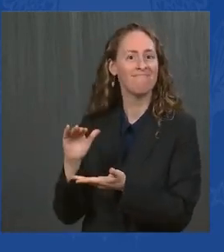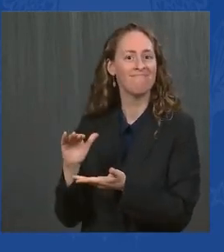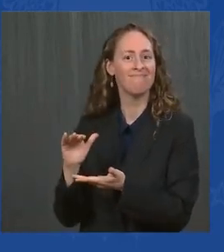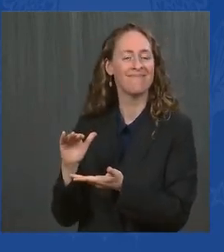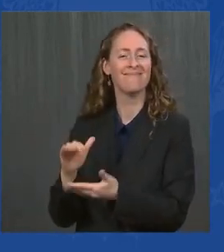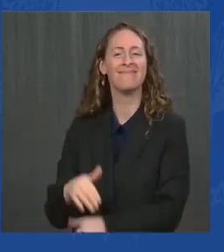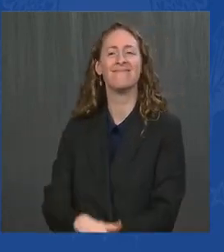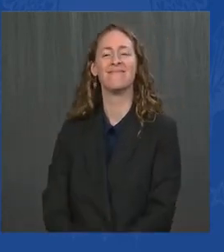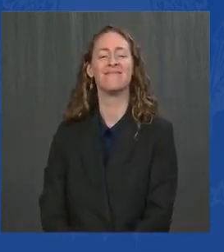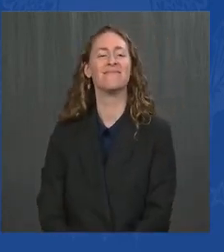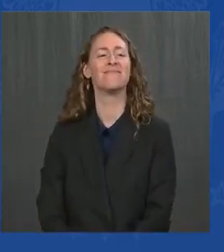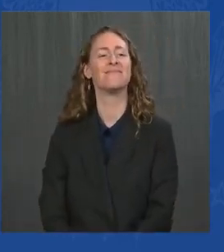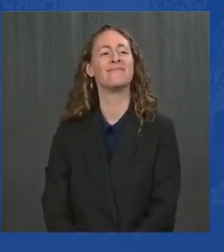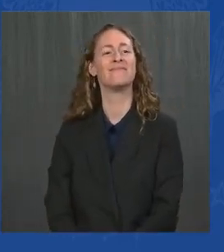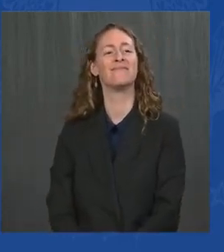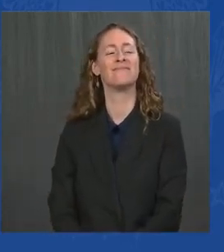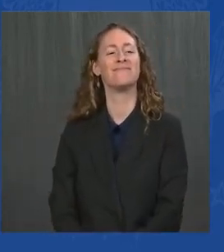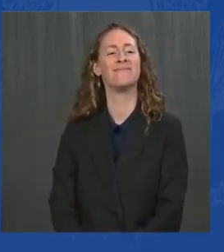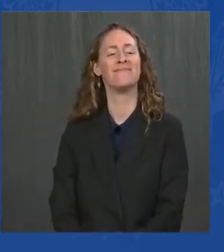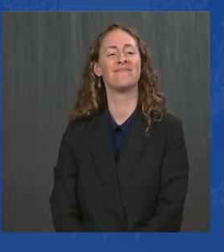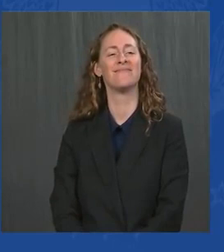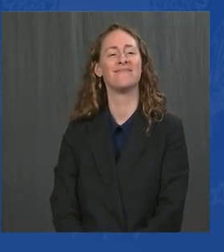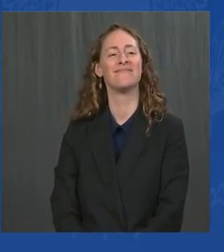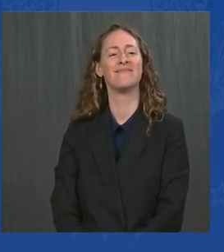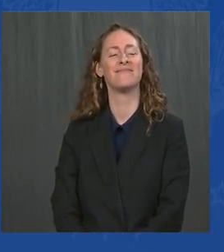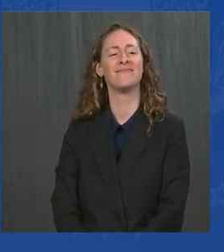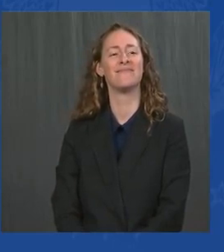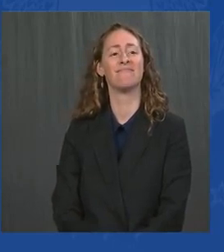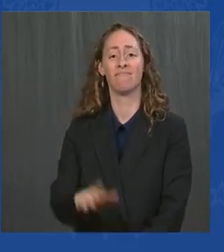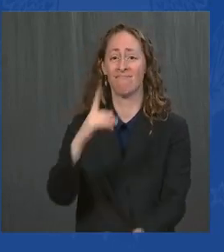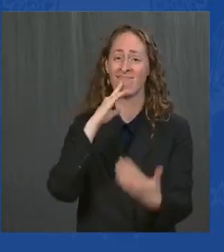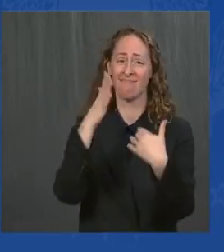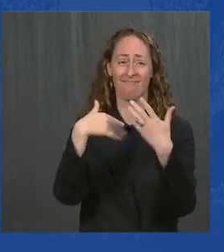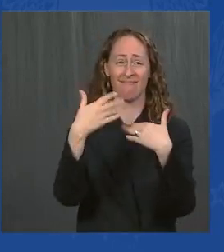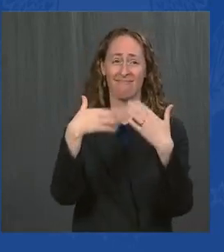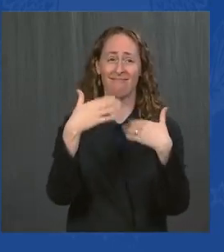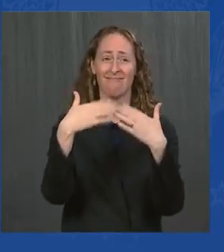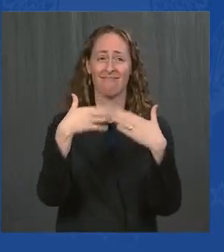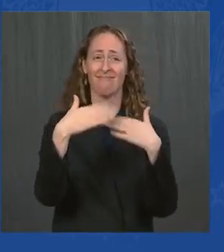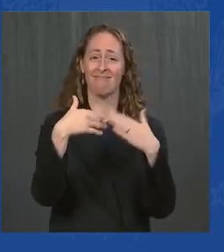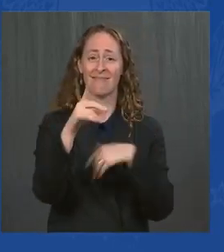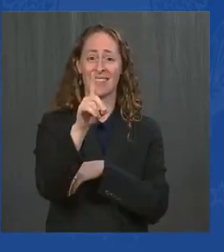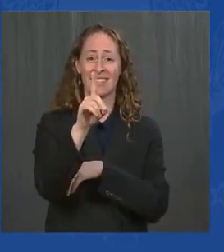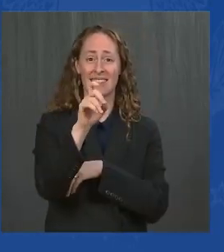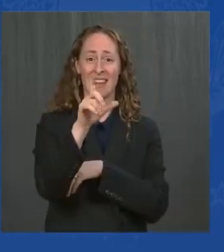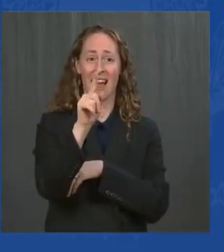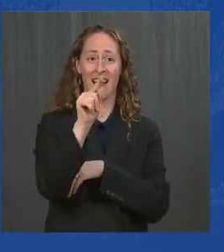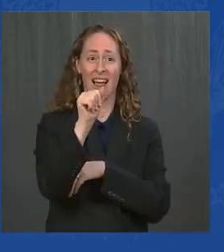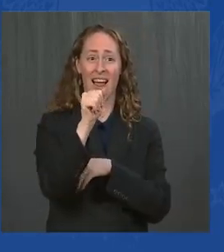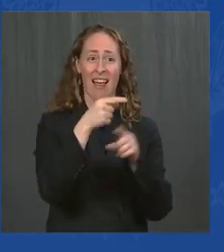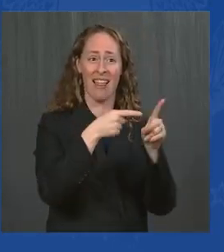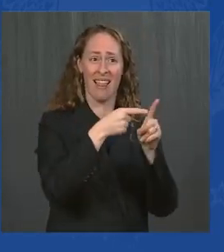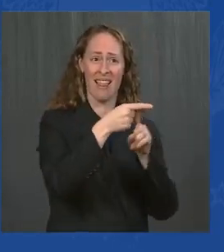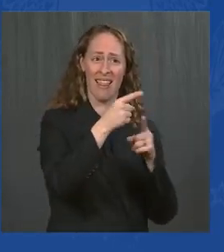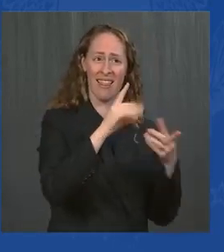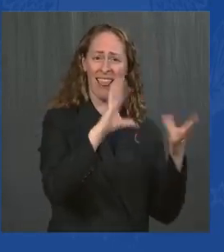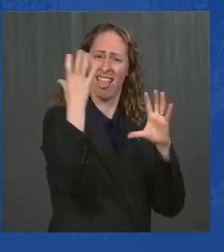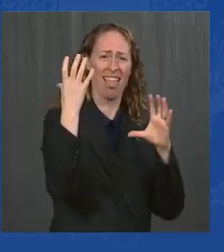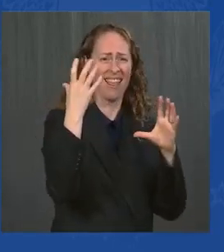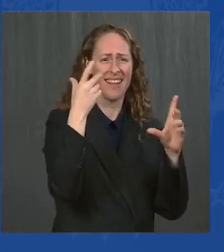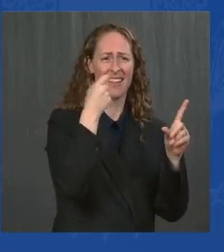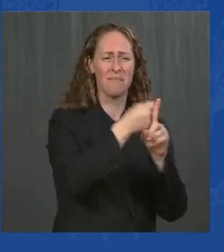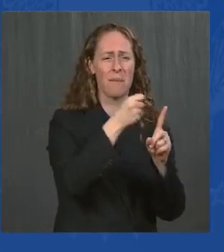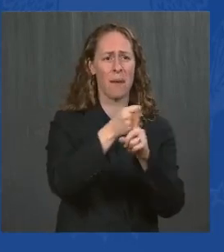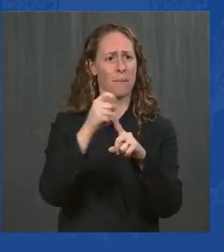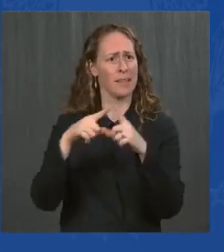But despite the impact of the Delta variant, and I'll talk a little more about that in a minute, what we're seeing is an economic recovery